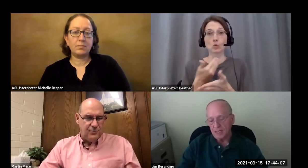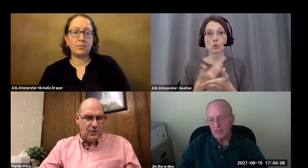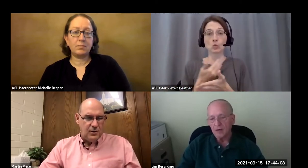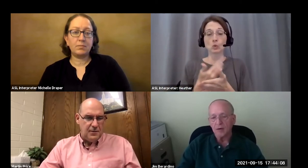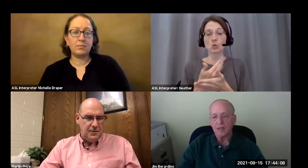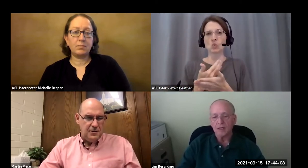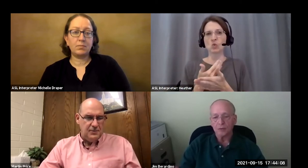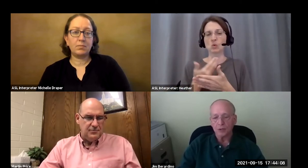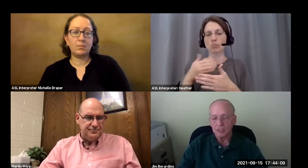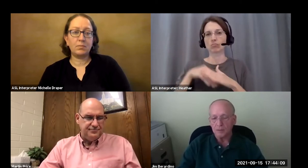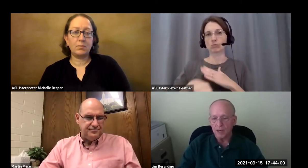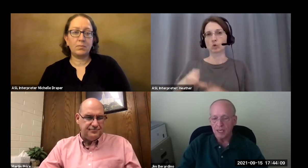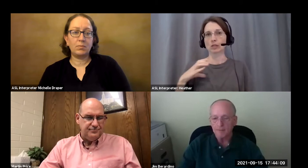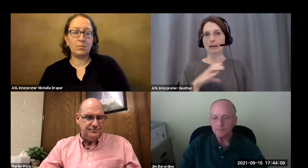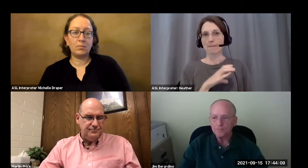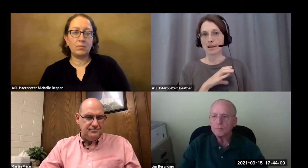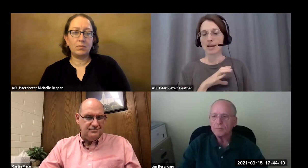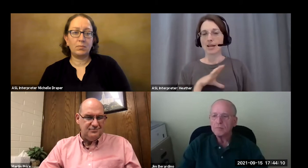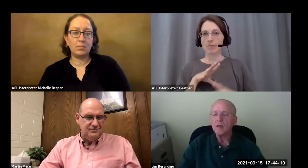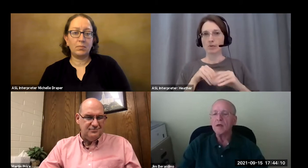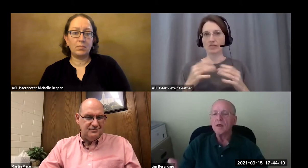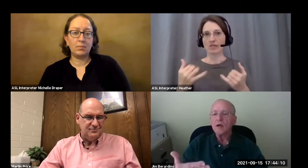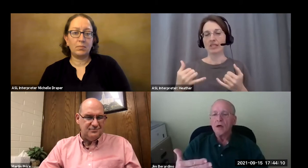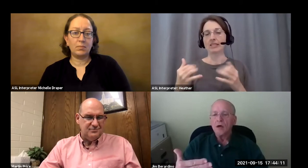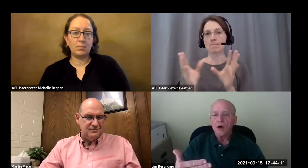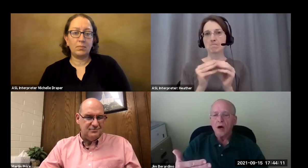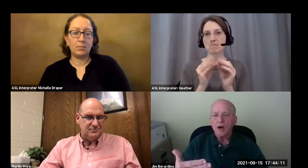the committee here and participating,